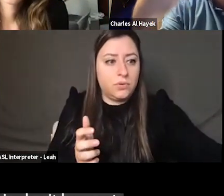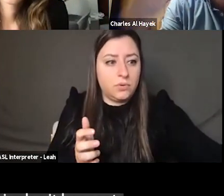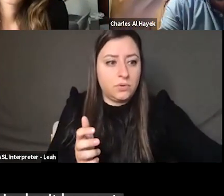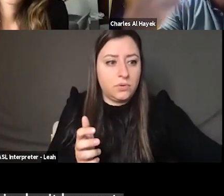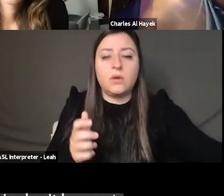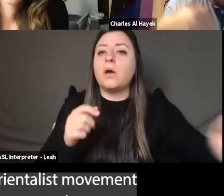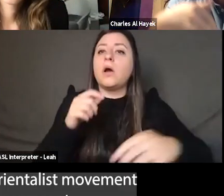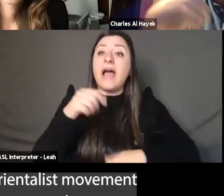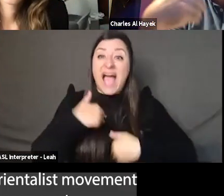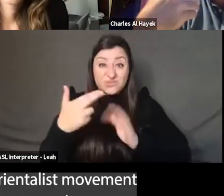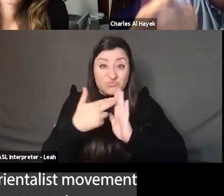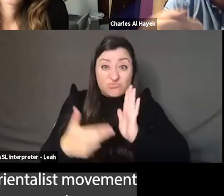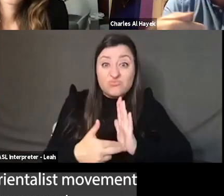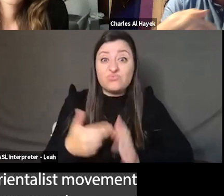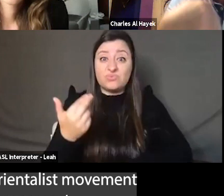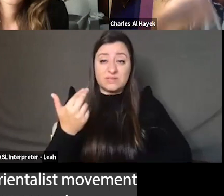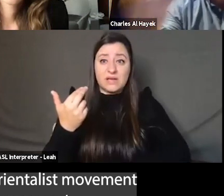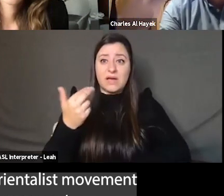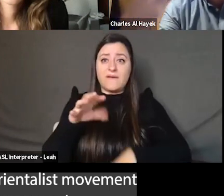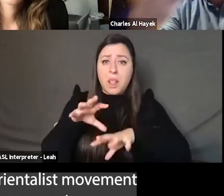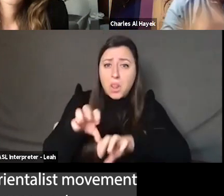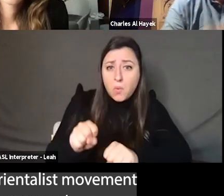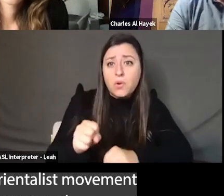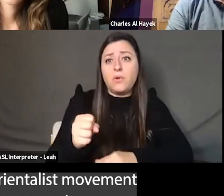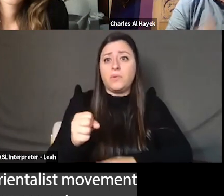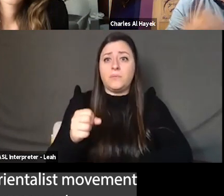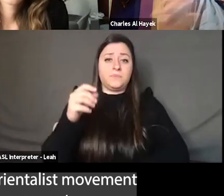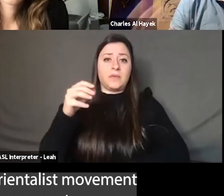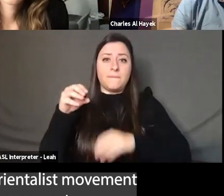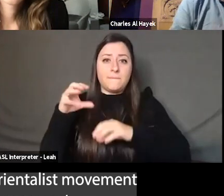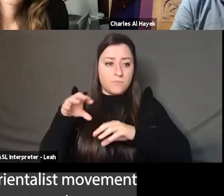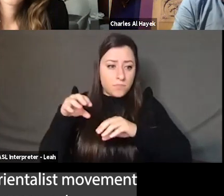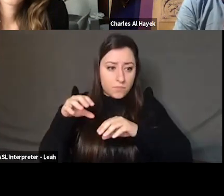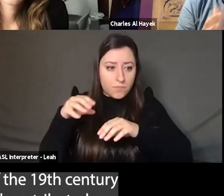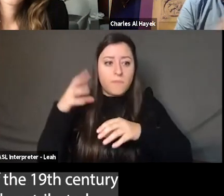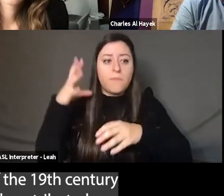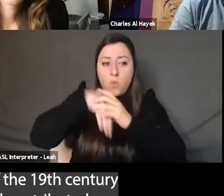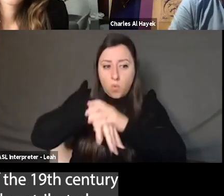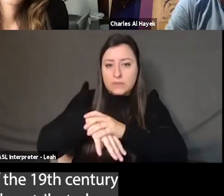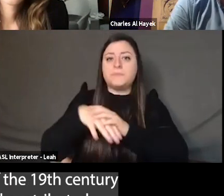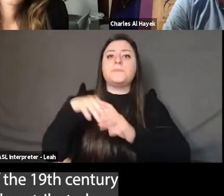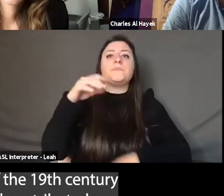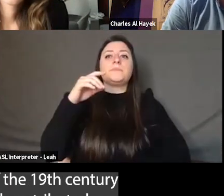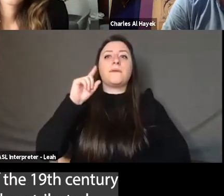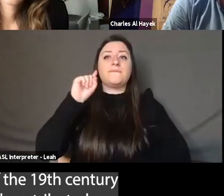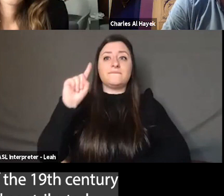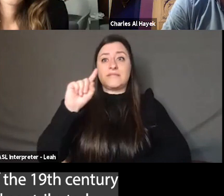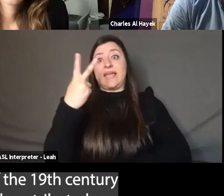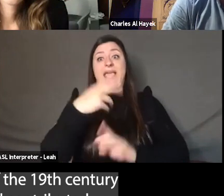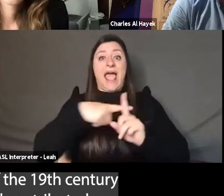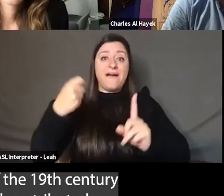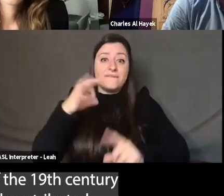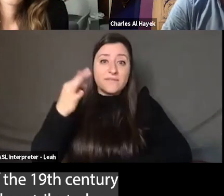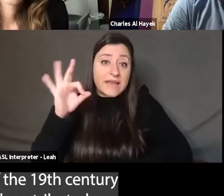This is also, it has roots in the colonial and Orientalist movement that was very present in the second half of the 19th